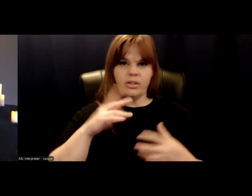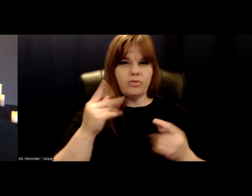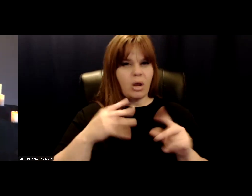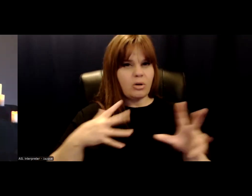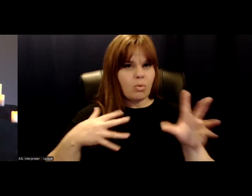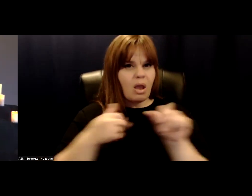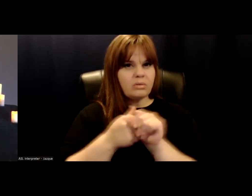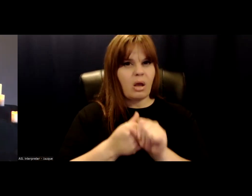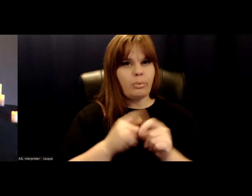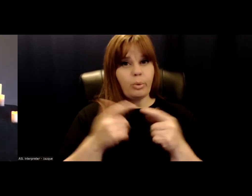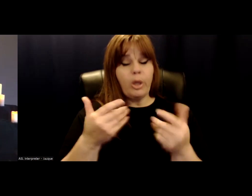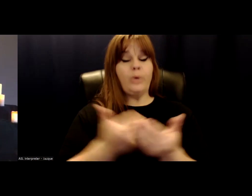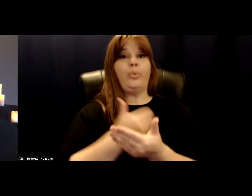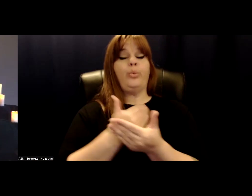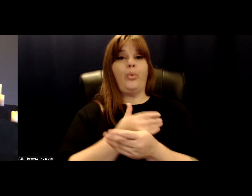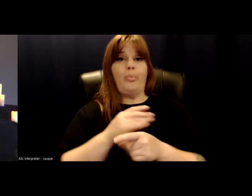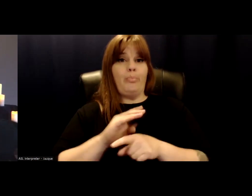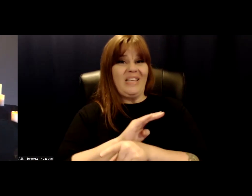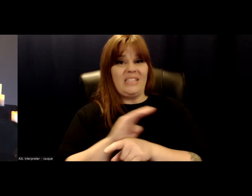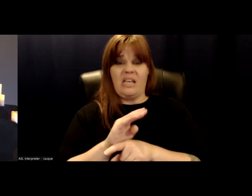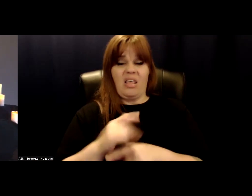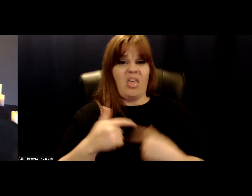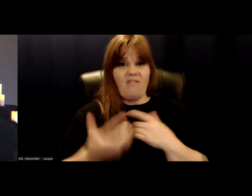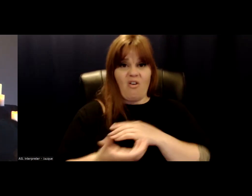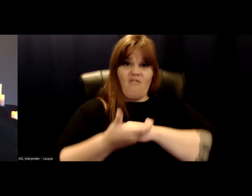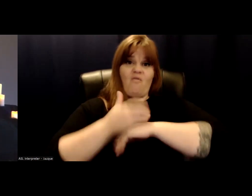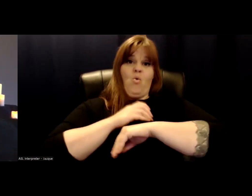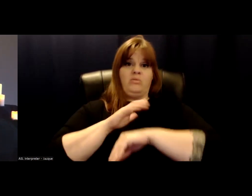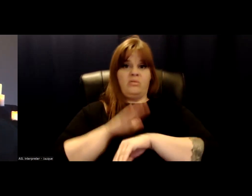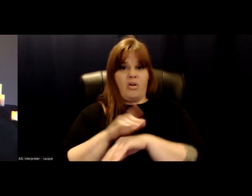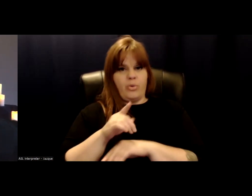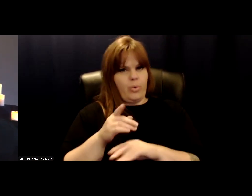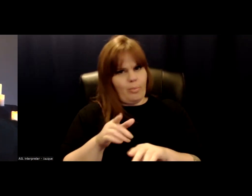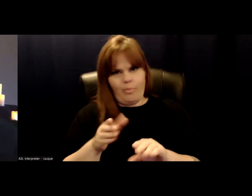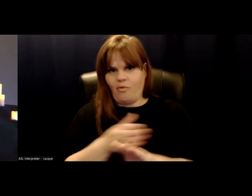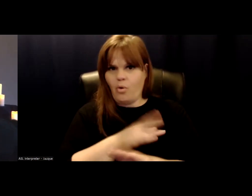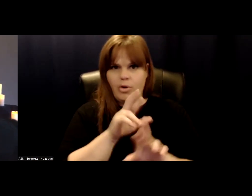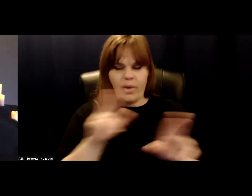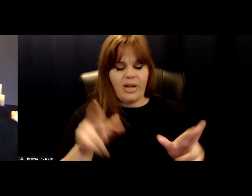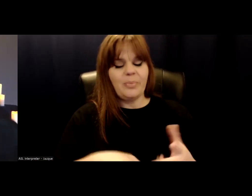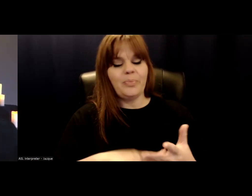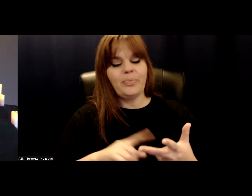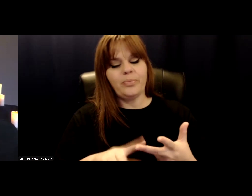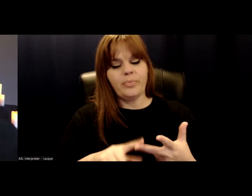new, busy life thrust upon you long before you're ready for it. And in the third section,